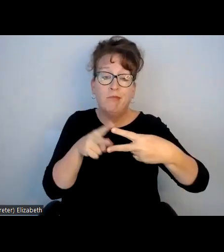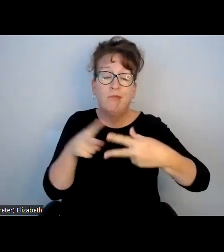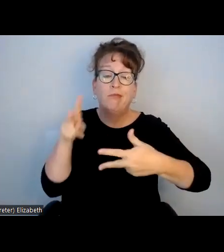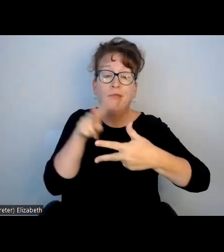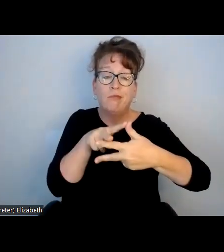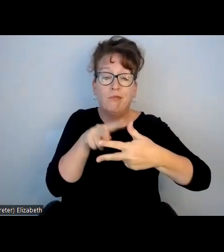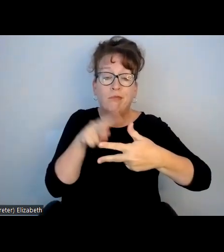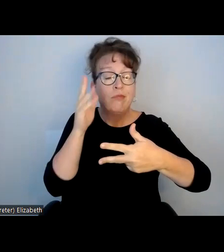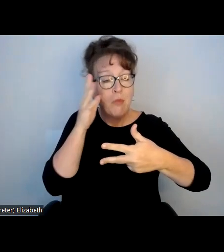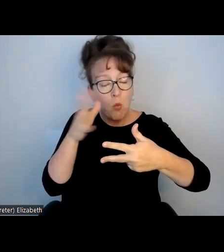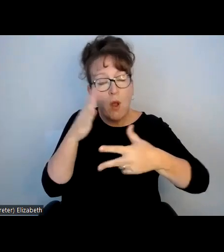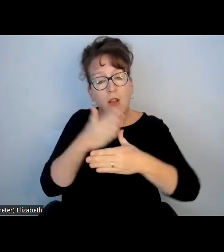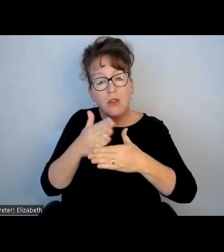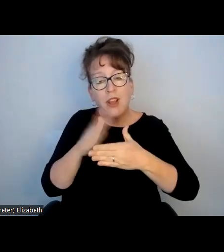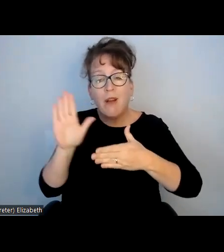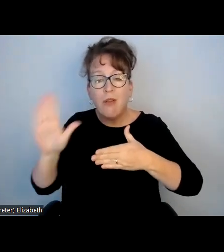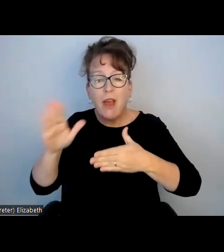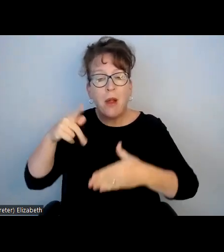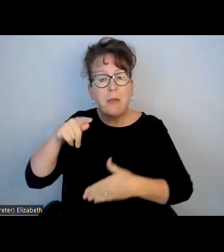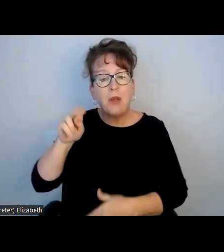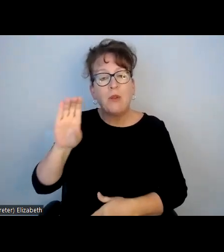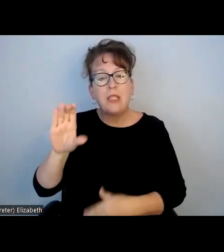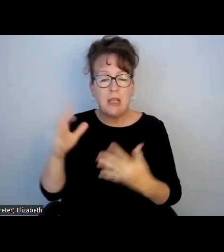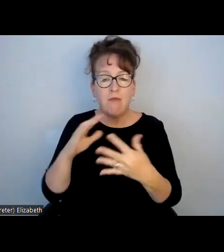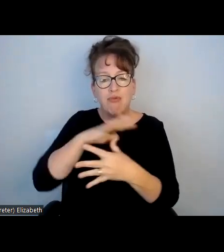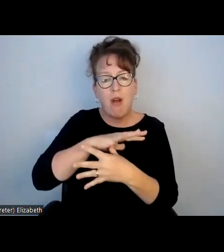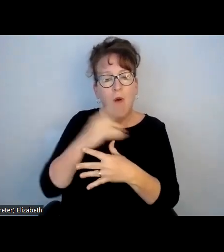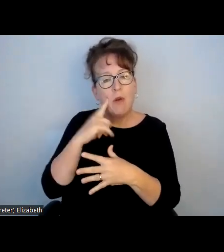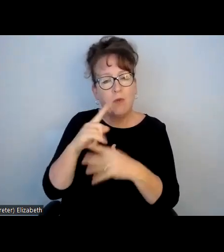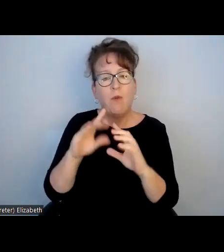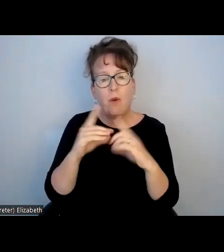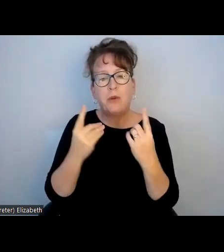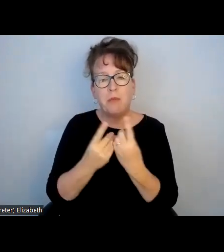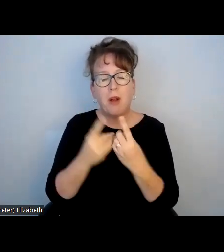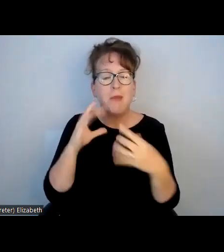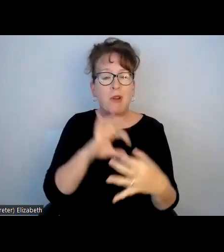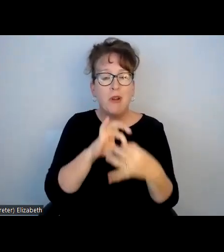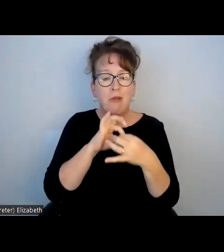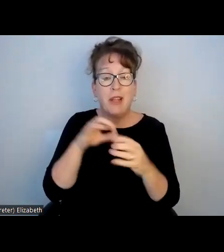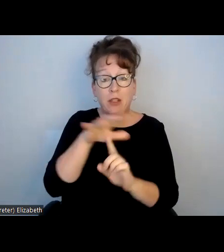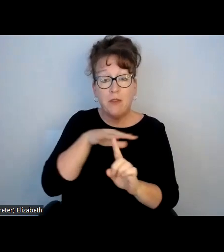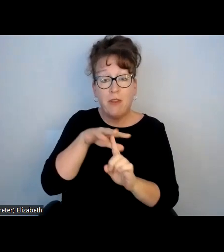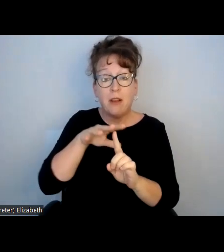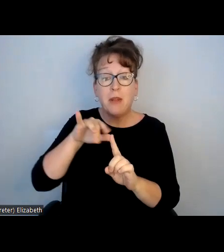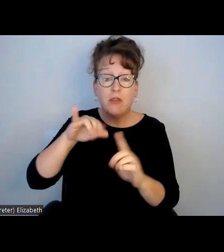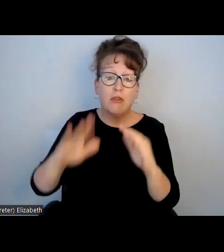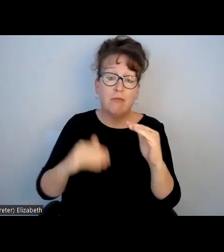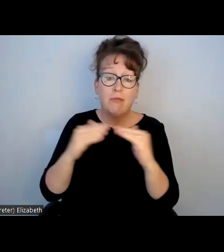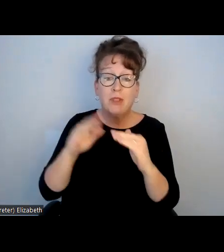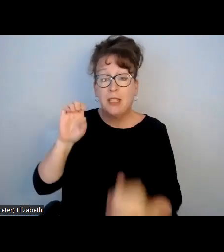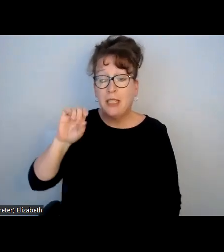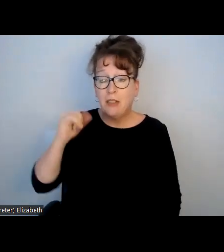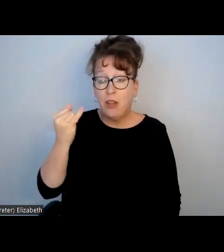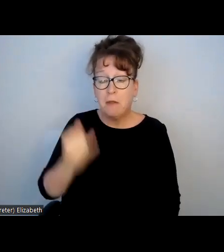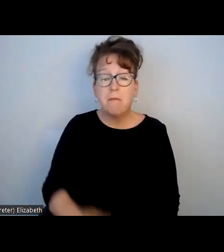Nostrand to share with us the priorities for the department on environmental justice. And then we'll have,